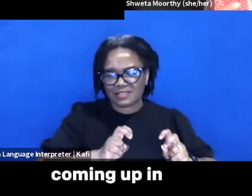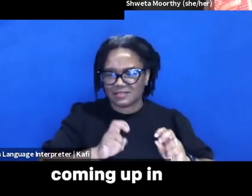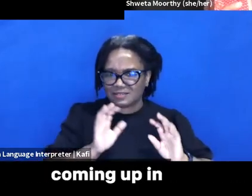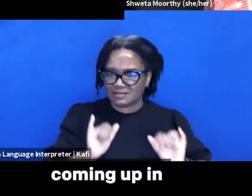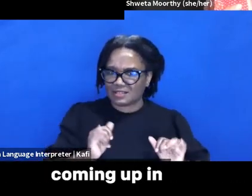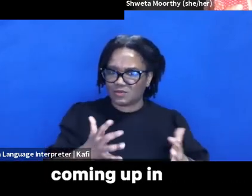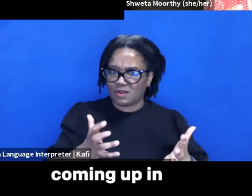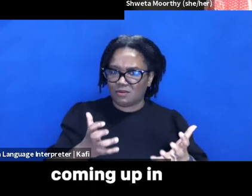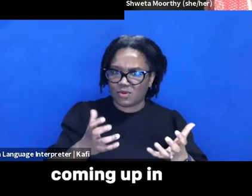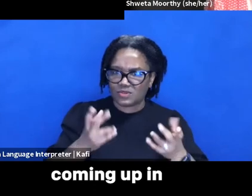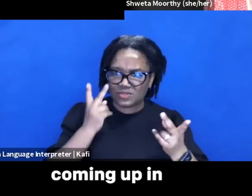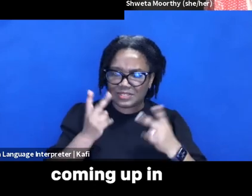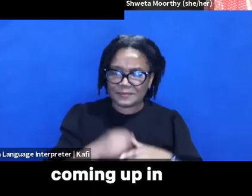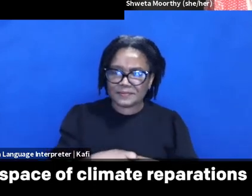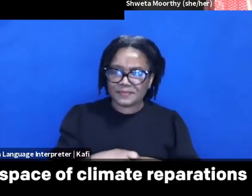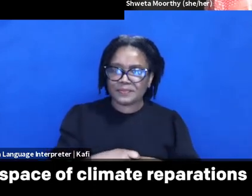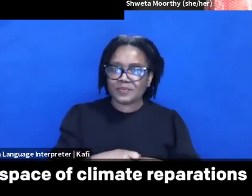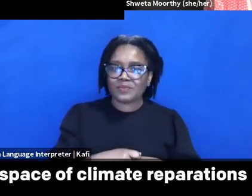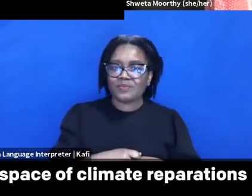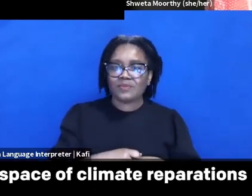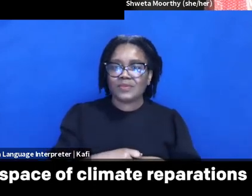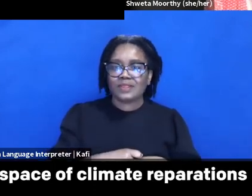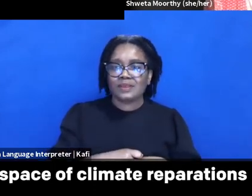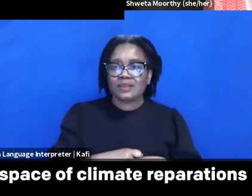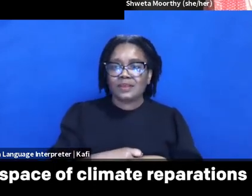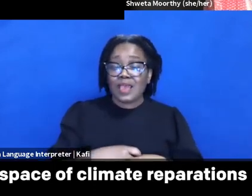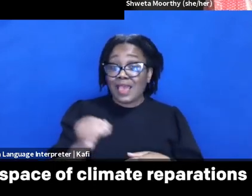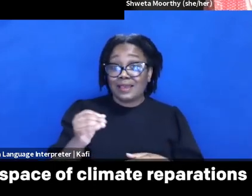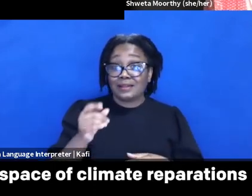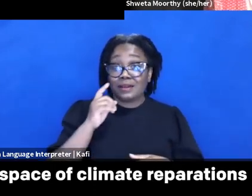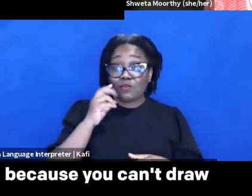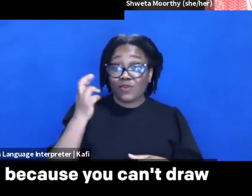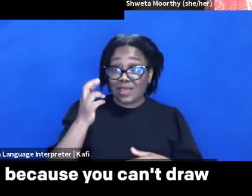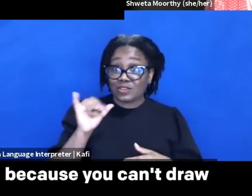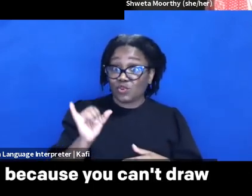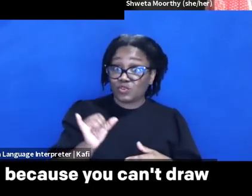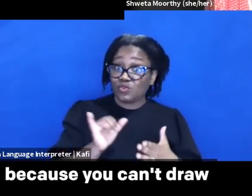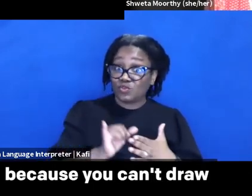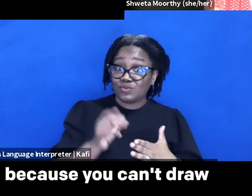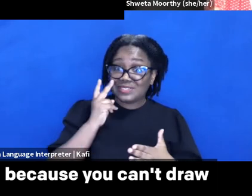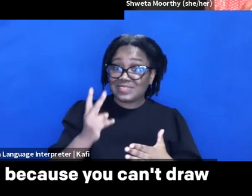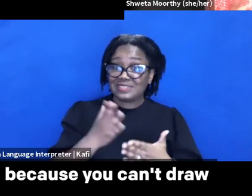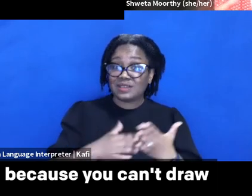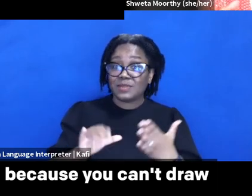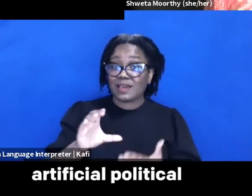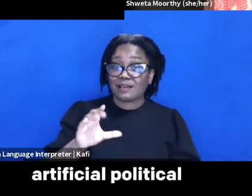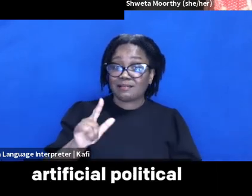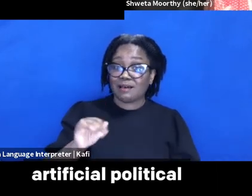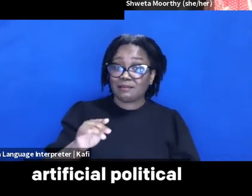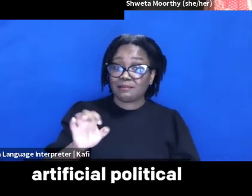actually coming up in the space of climate reparations, right? Because you can't